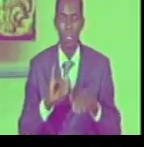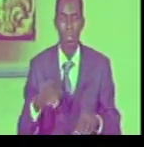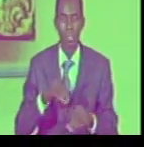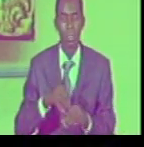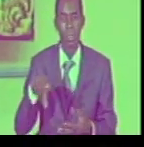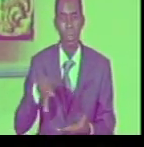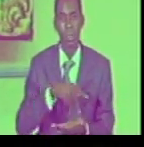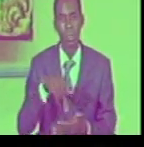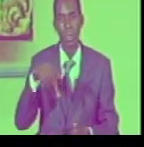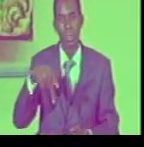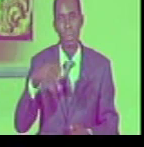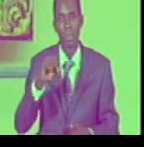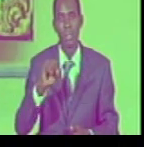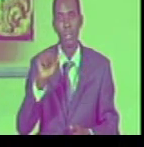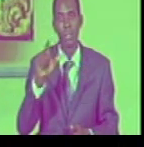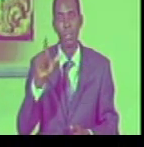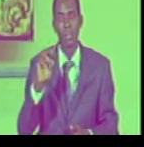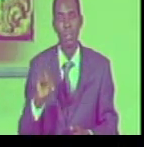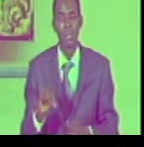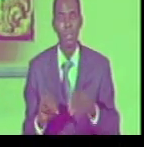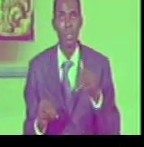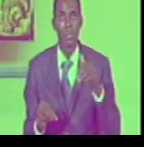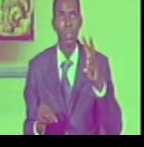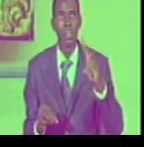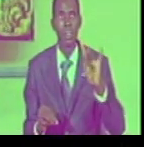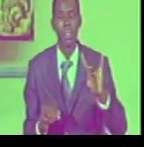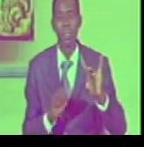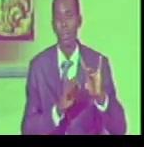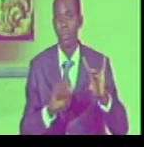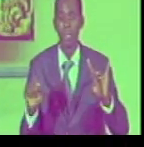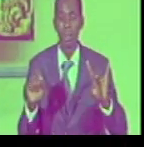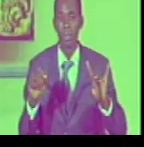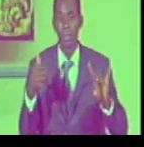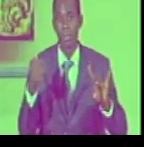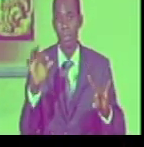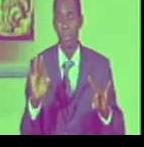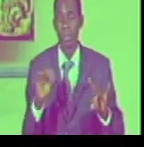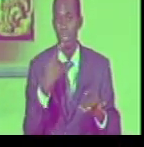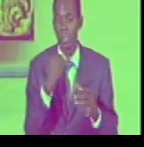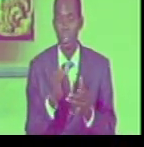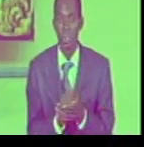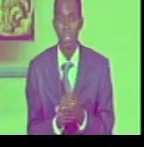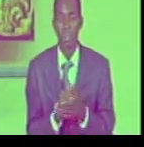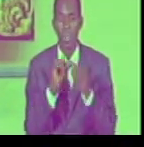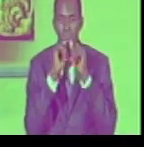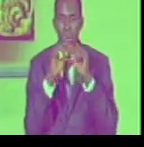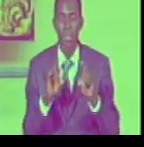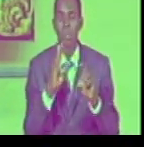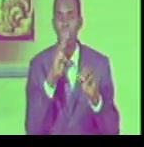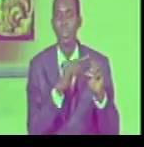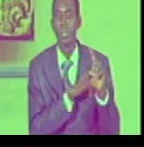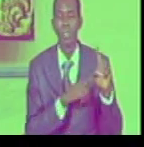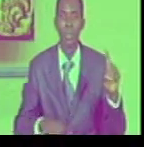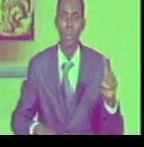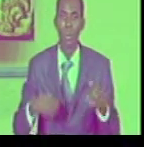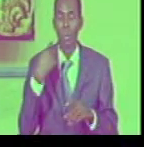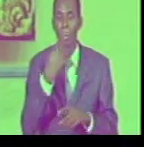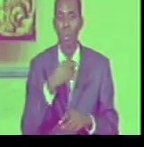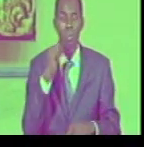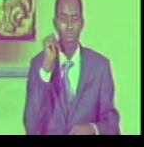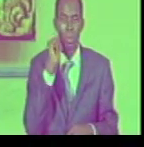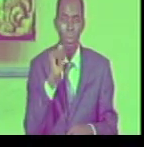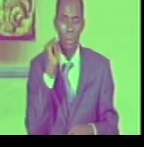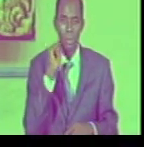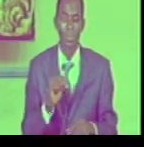Psalm 68, verse 19. It says, blessed be the Lord who daily